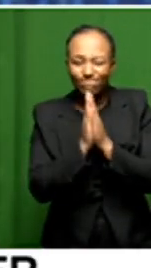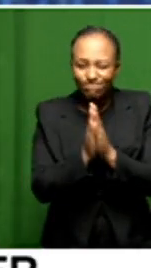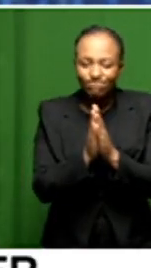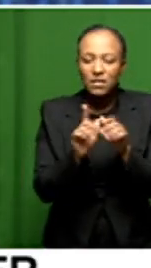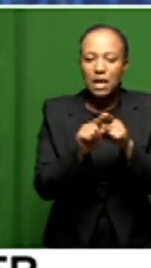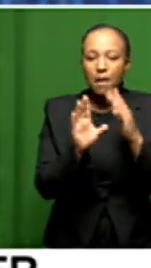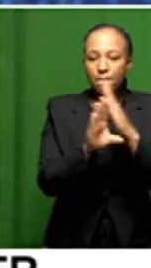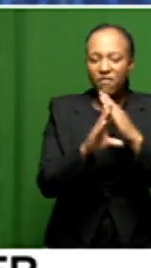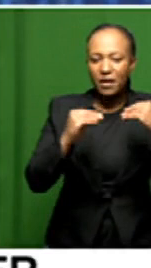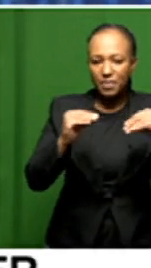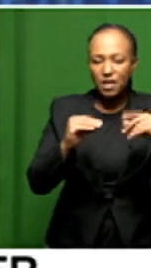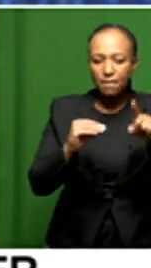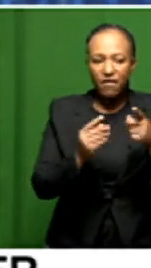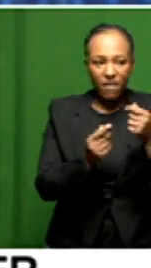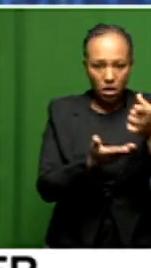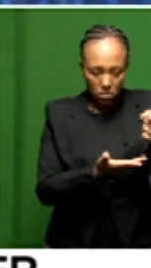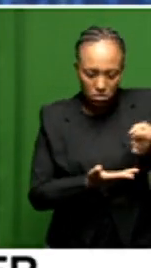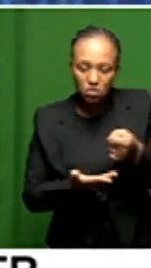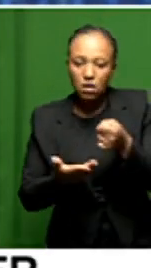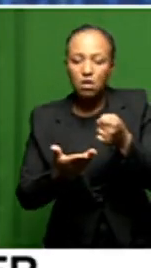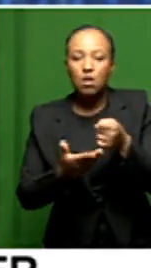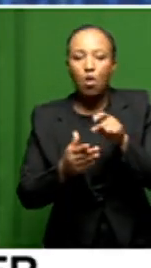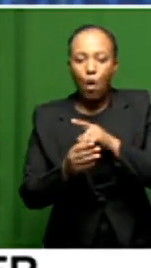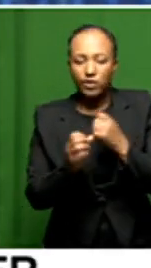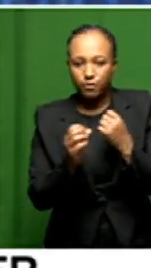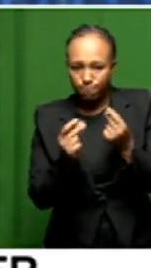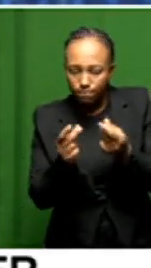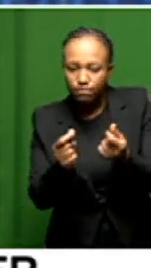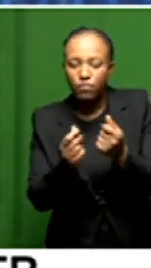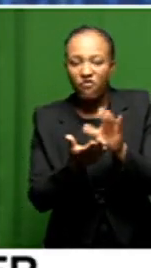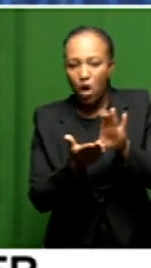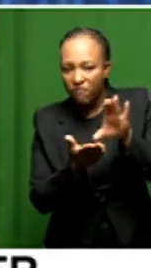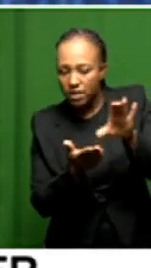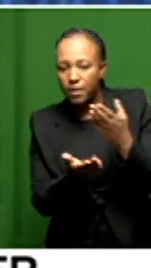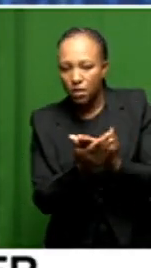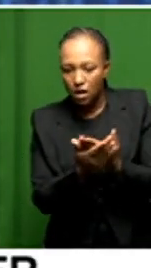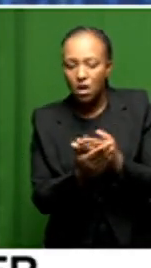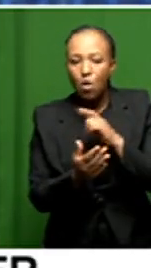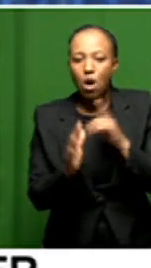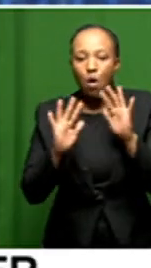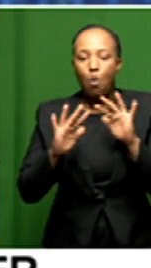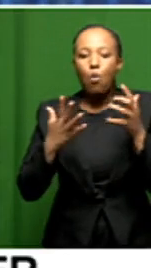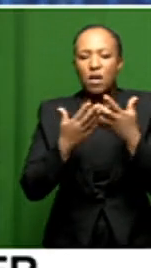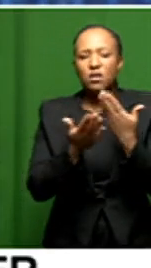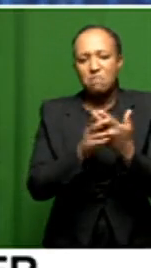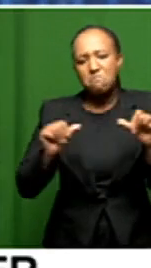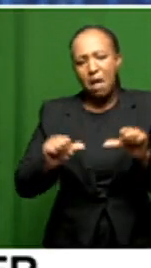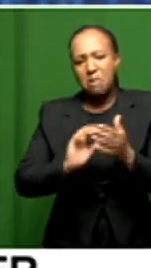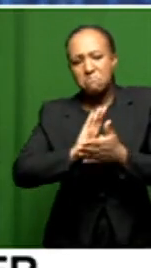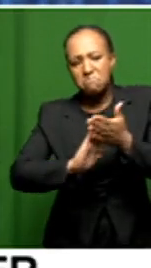and private sectors to leverage finance to significantly ramp up such investments to get the world back on track